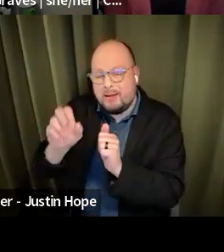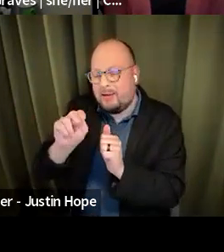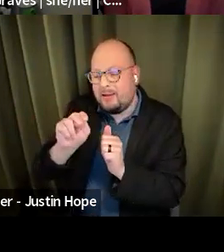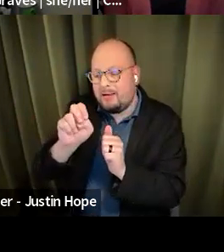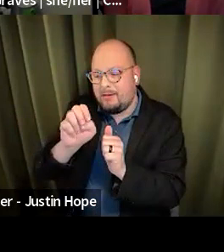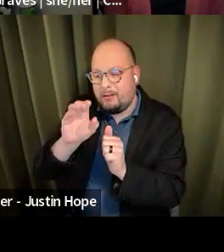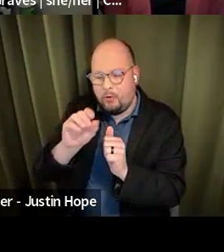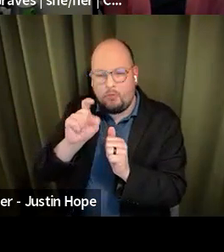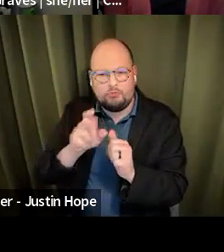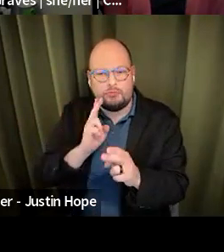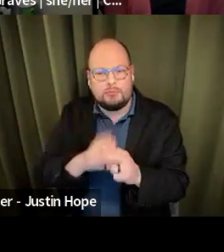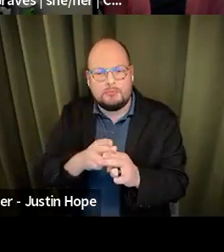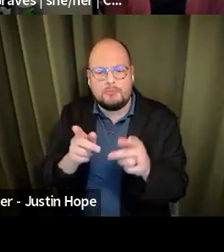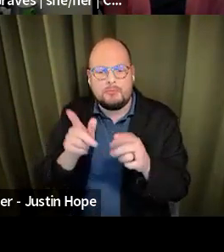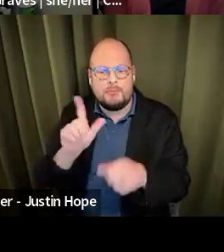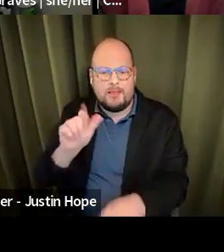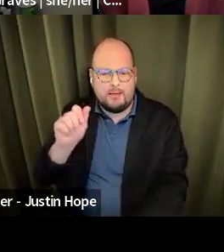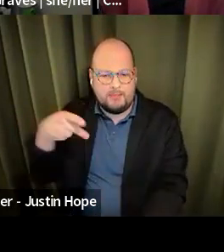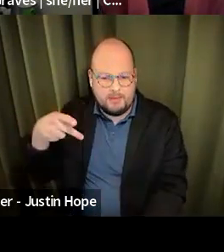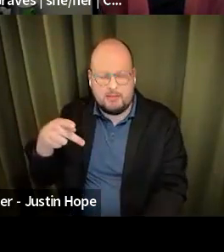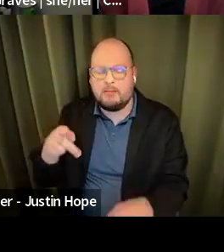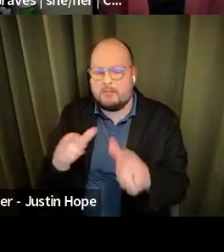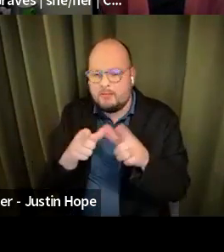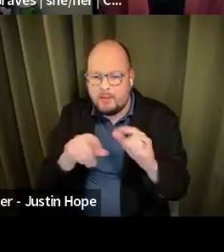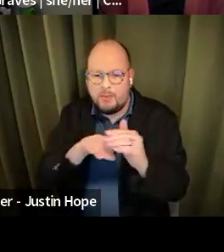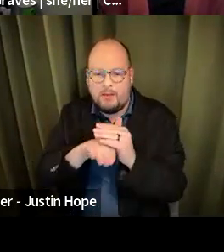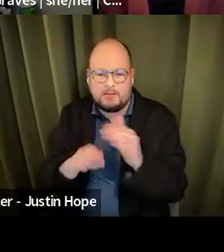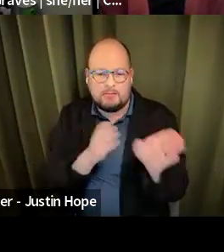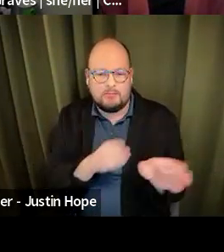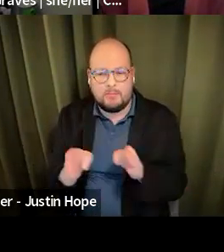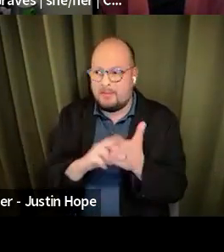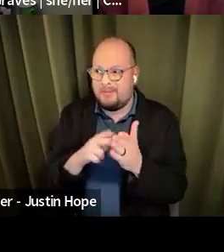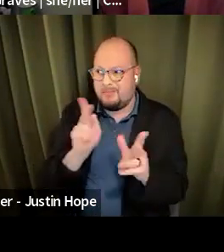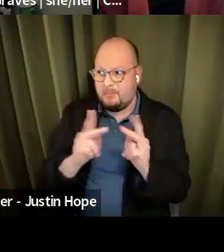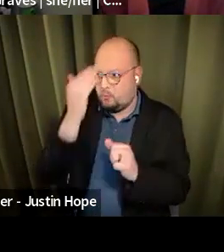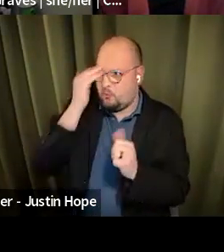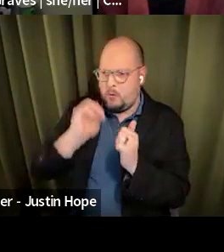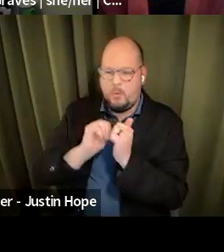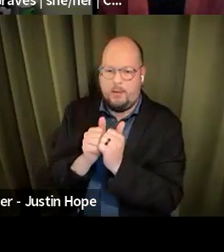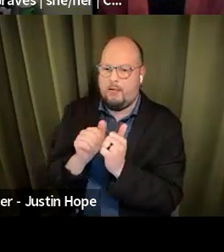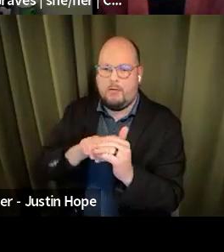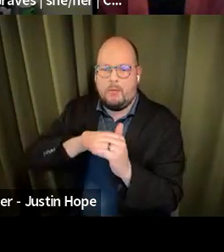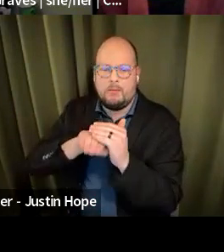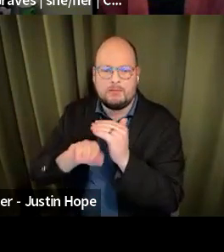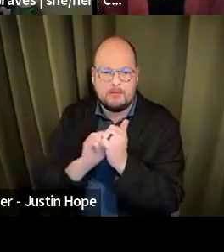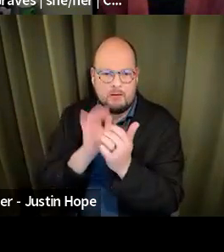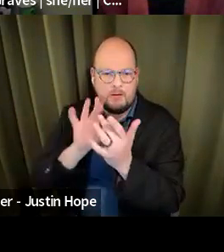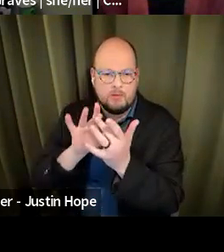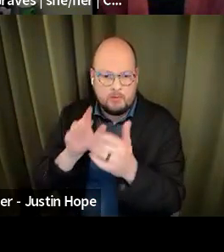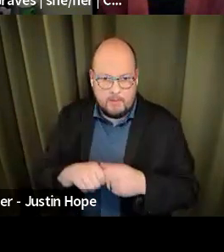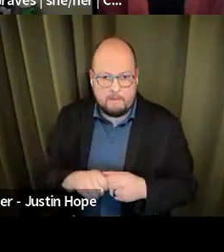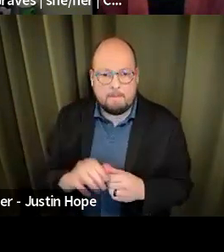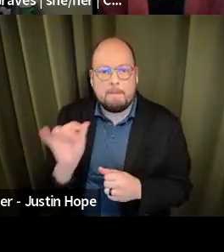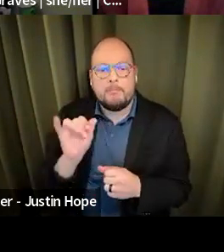access plan and people know how to access it. Another piece of advice is to start working with those C-suite physicians